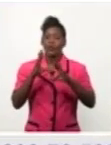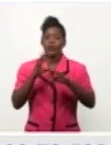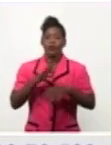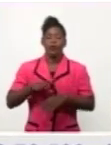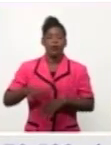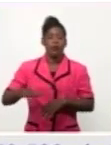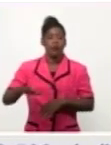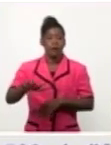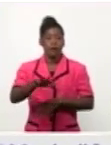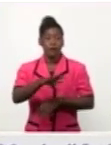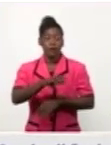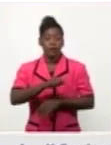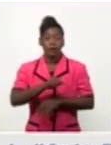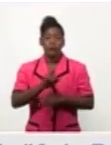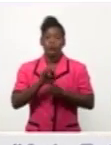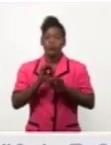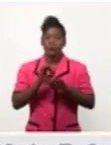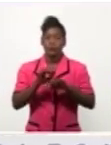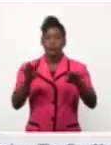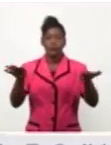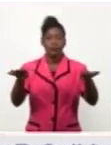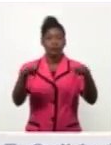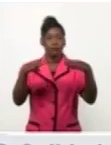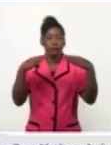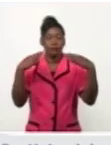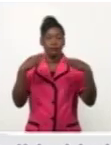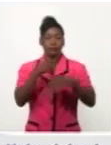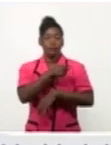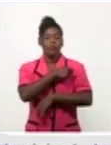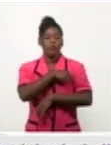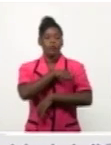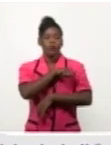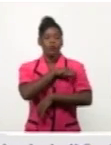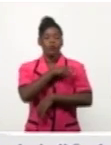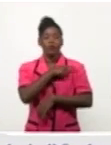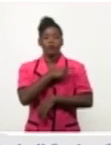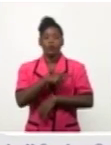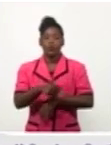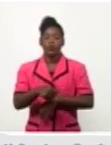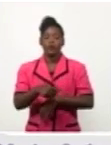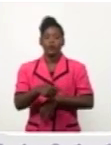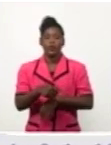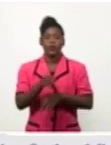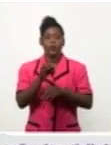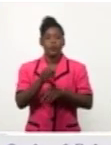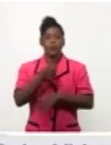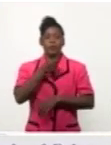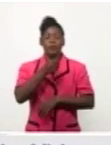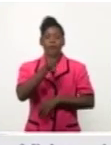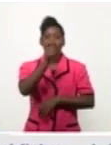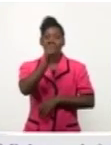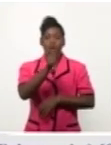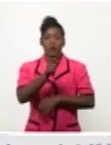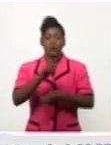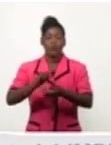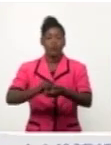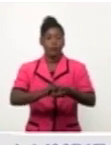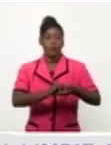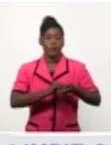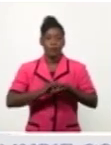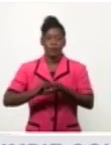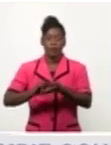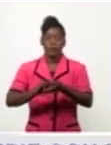Good morning to you, to all those who help us here every morning, to Abdiel, who is in the studio,